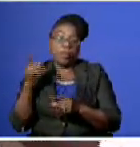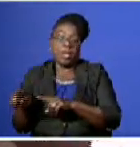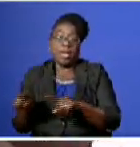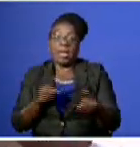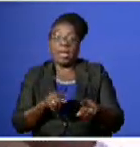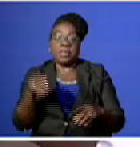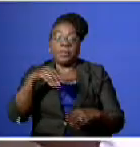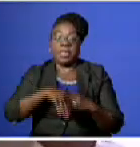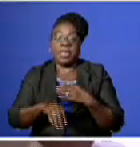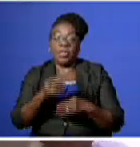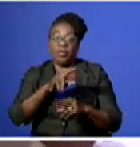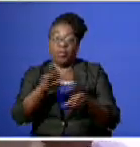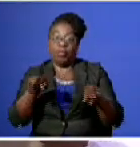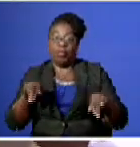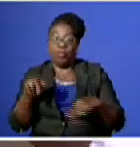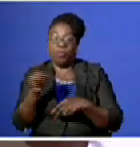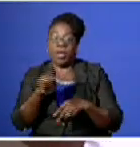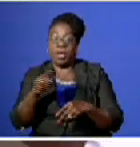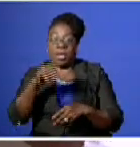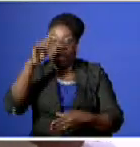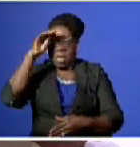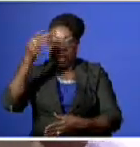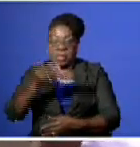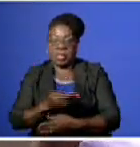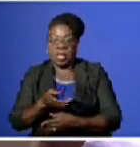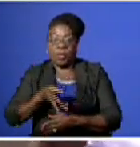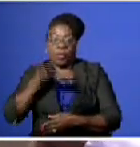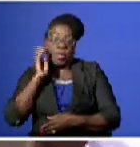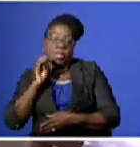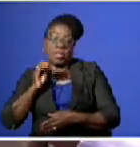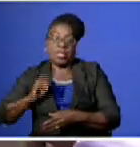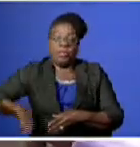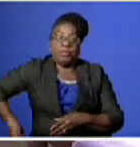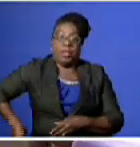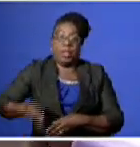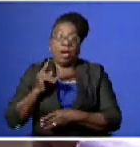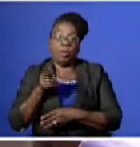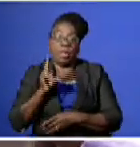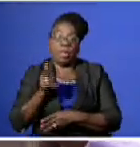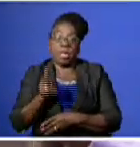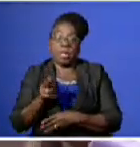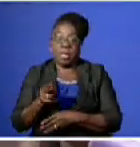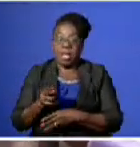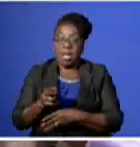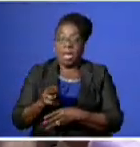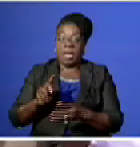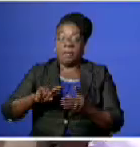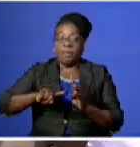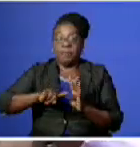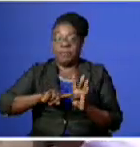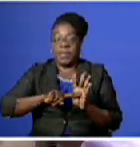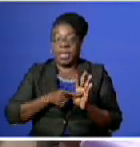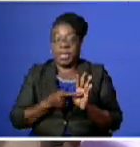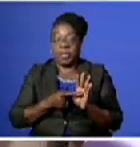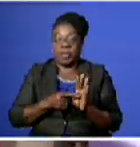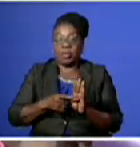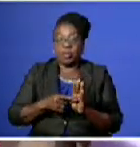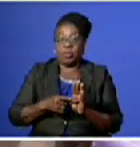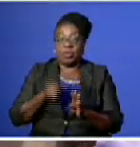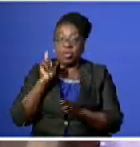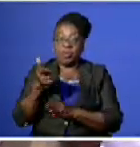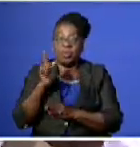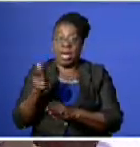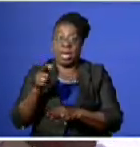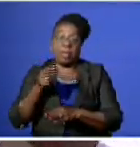the room where her son was, he produced a firearm and began discharging shots at her and the